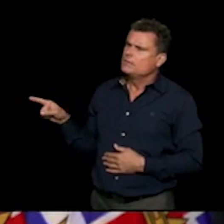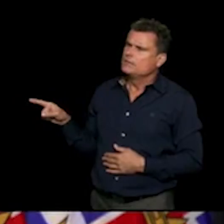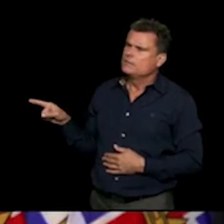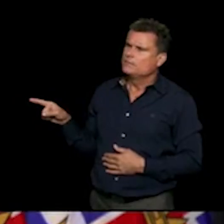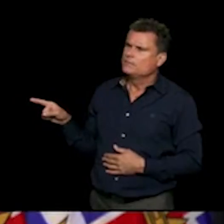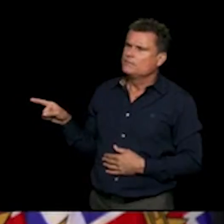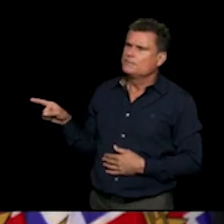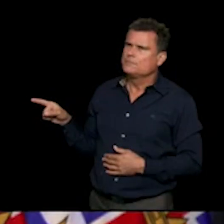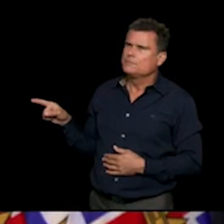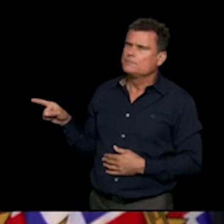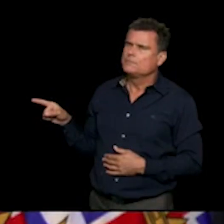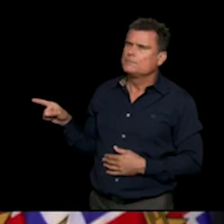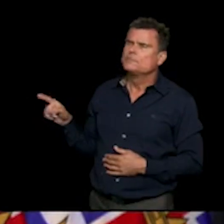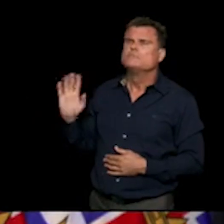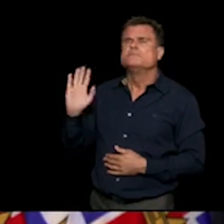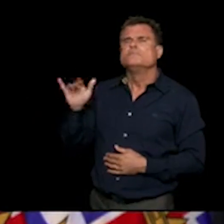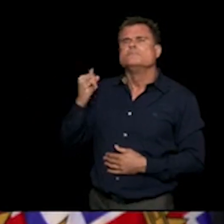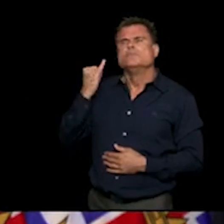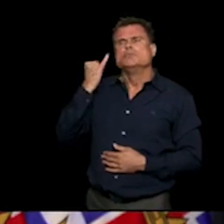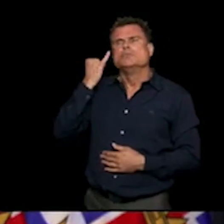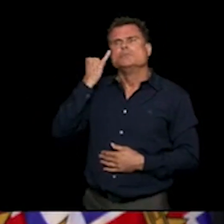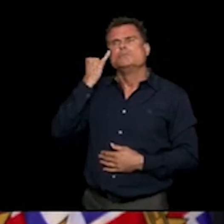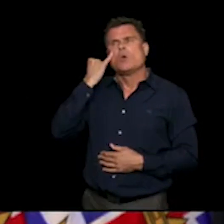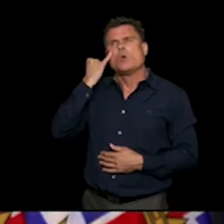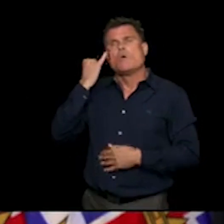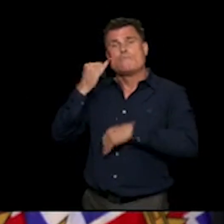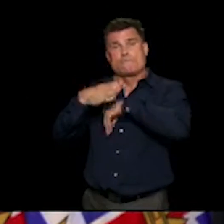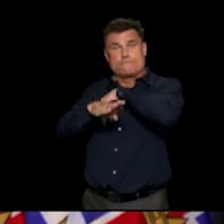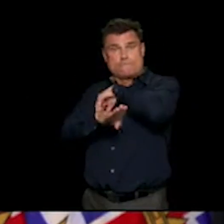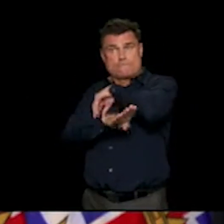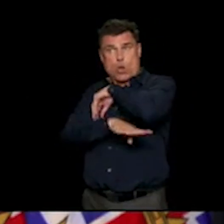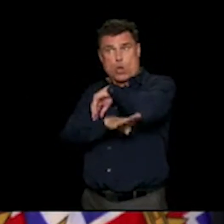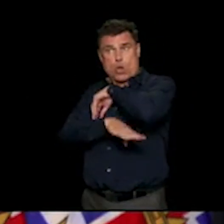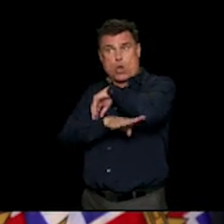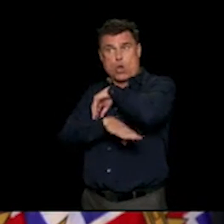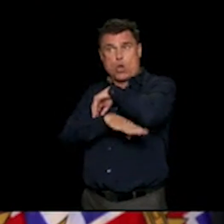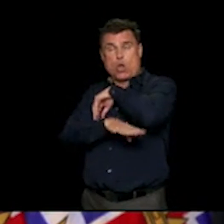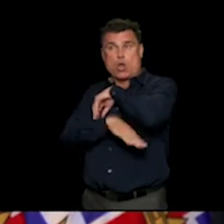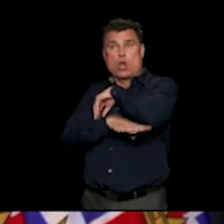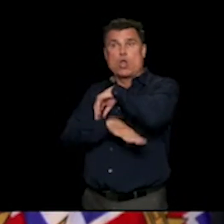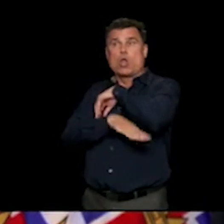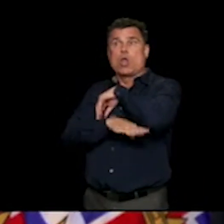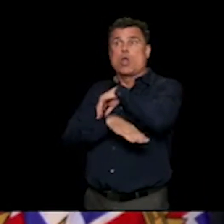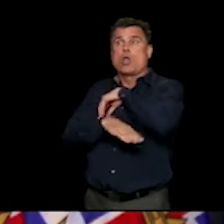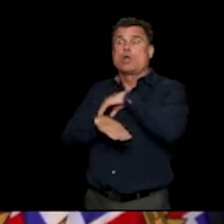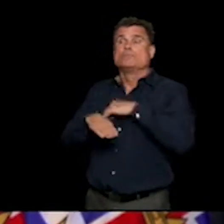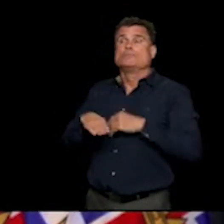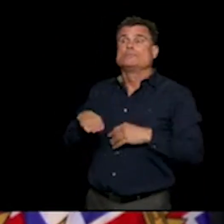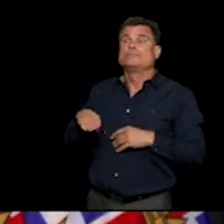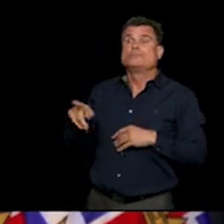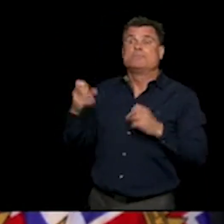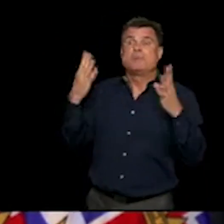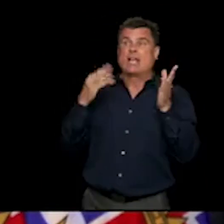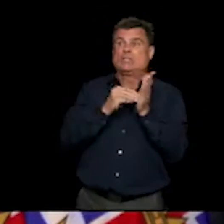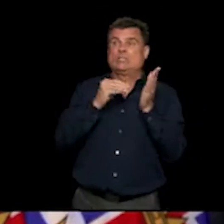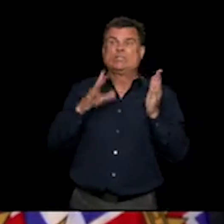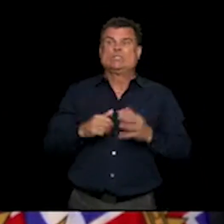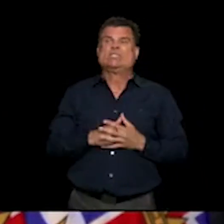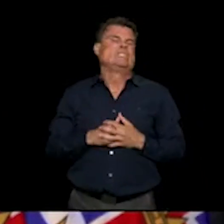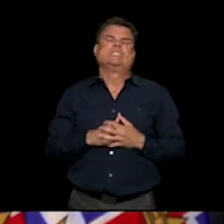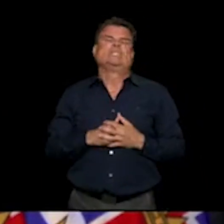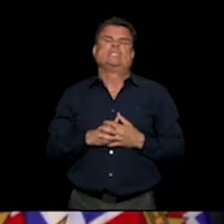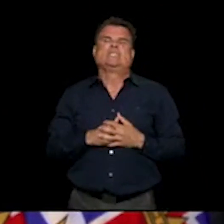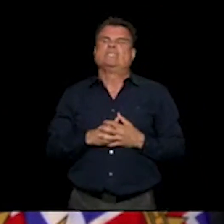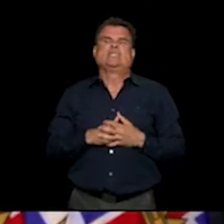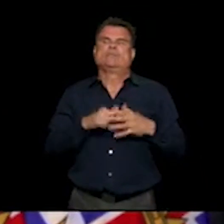I'm wondering what happens if a large number of students don't return in September but attempt to